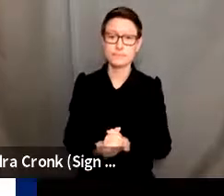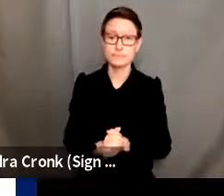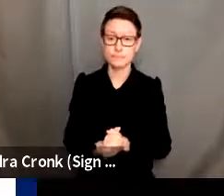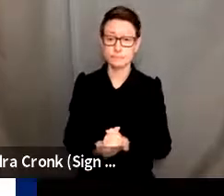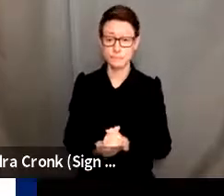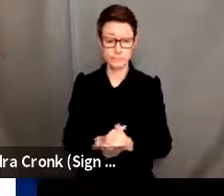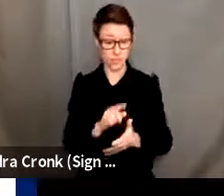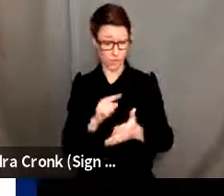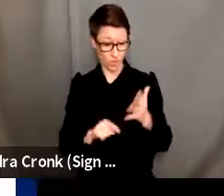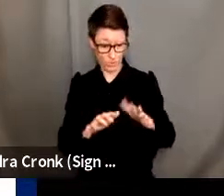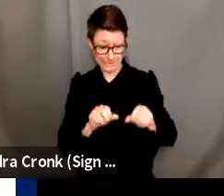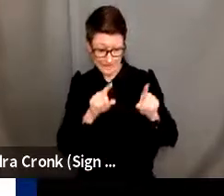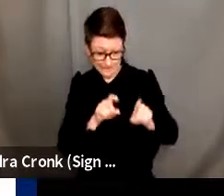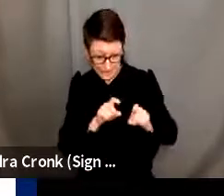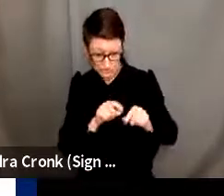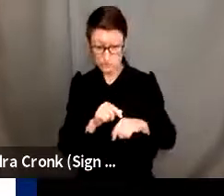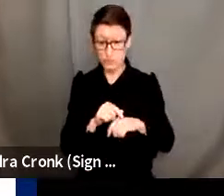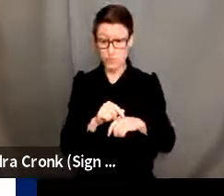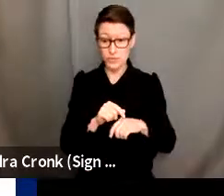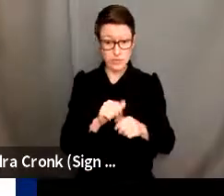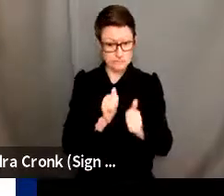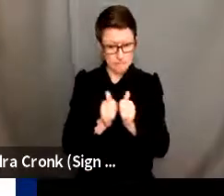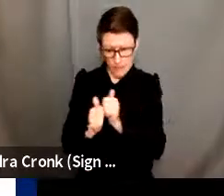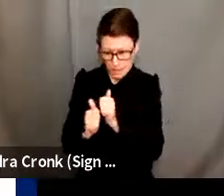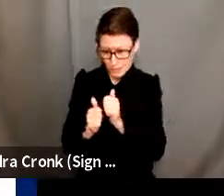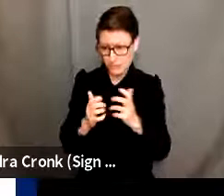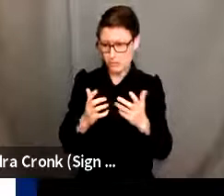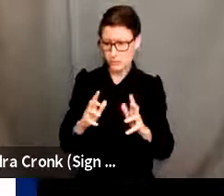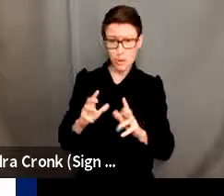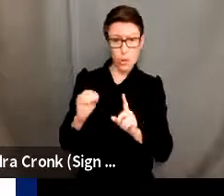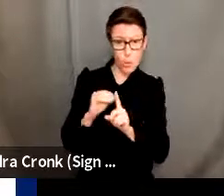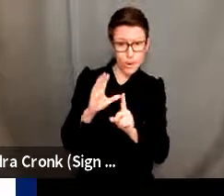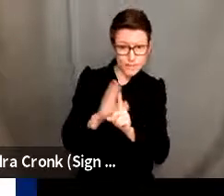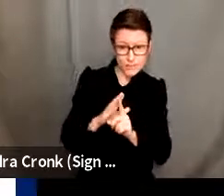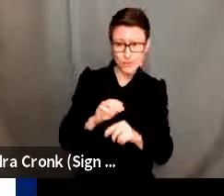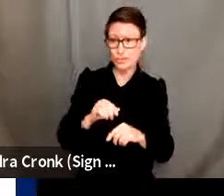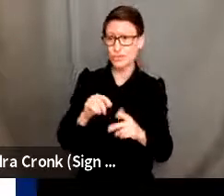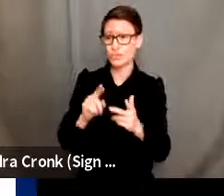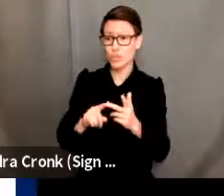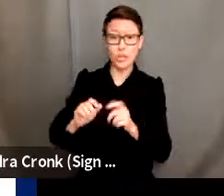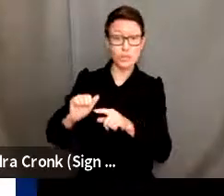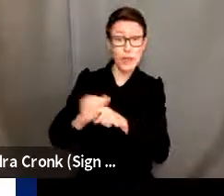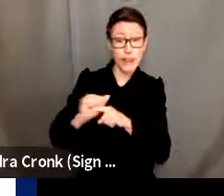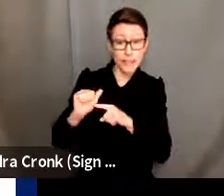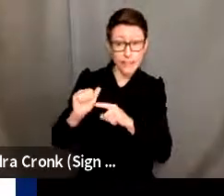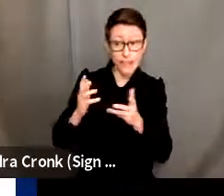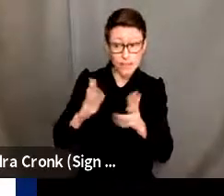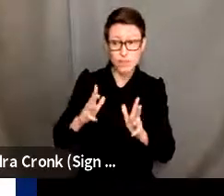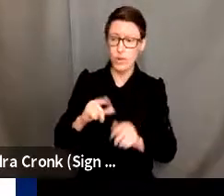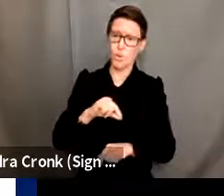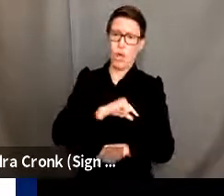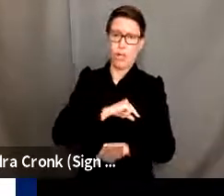mentioned steps, they are eligible to provide companionship to patients at their own homes.